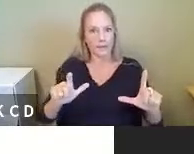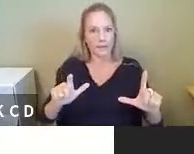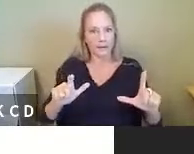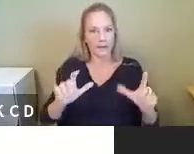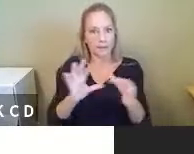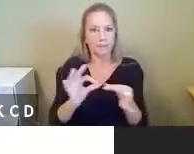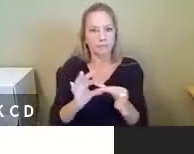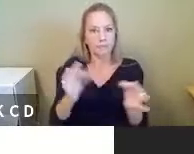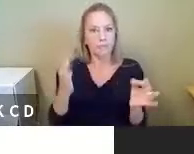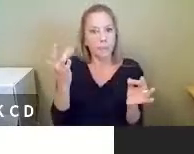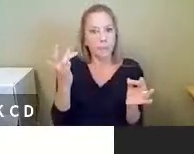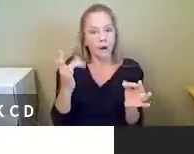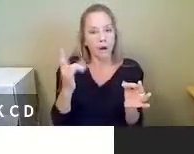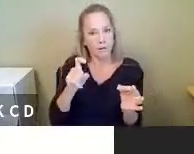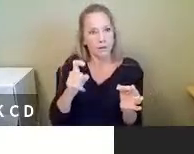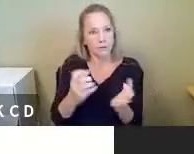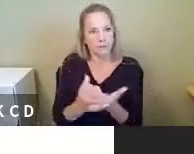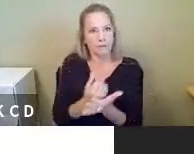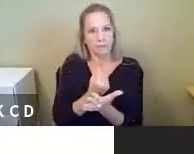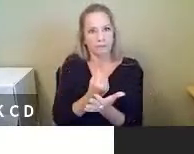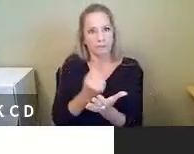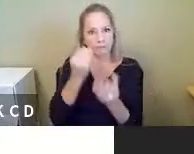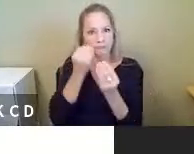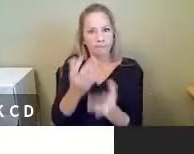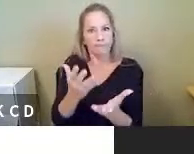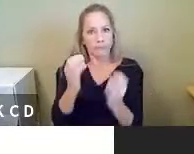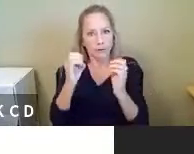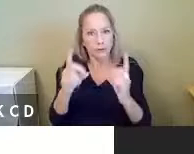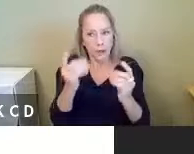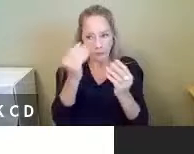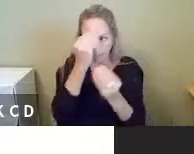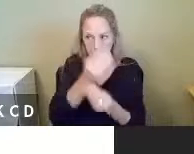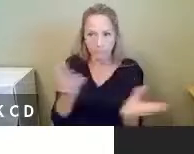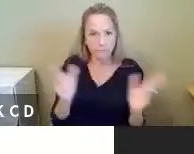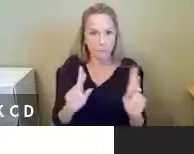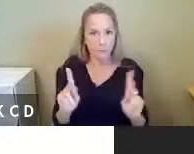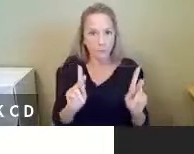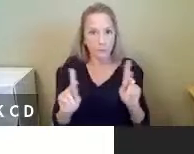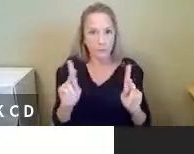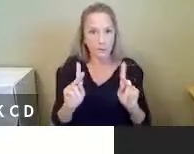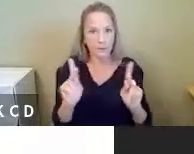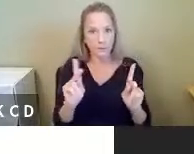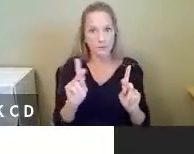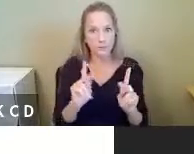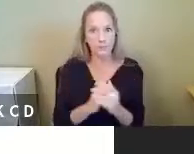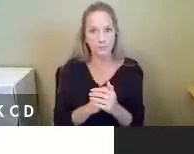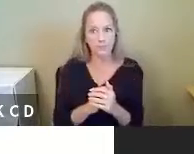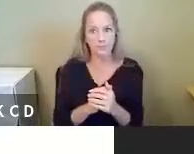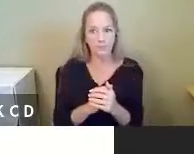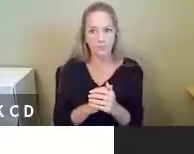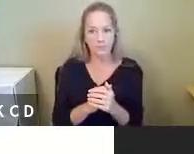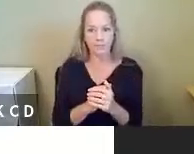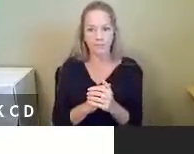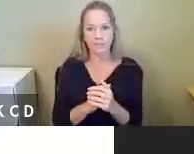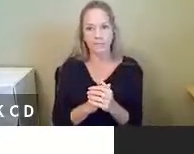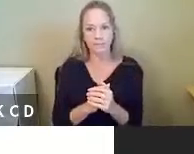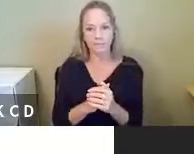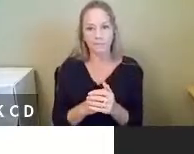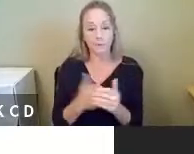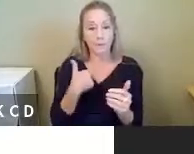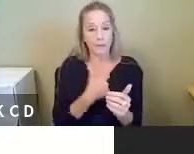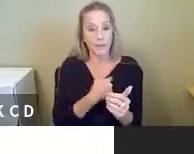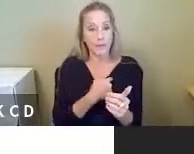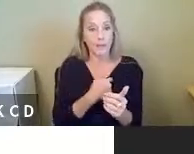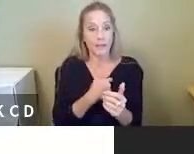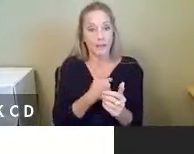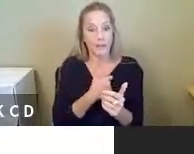we need to use this opportunity to educate. And we've seen, we've started to become